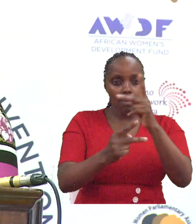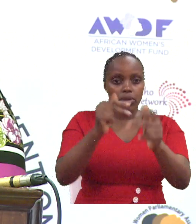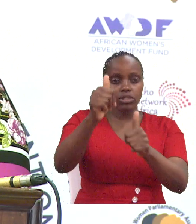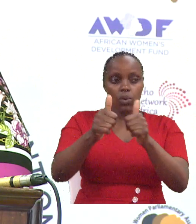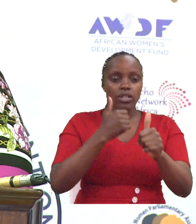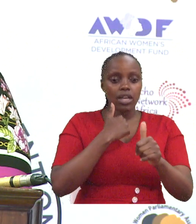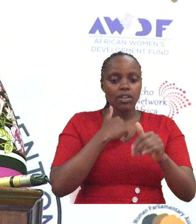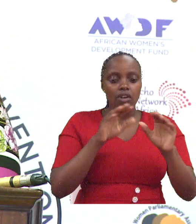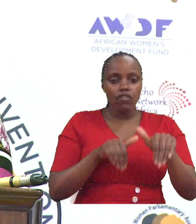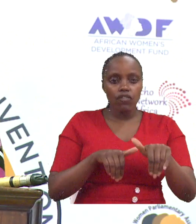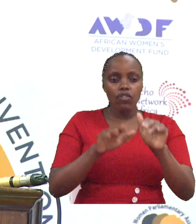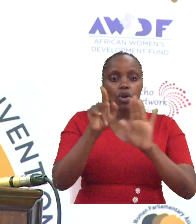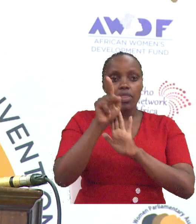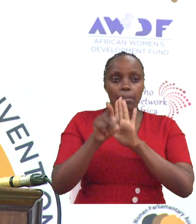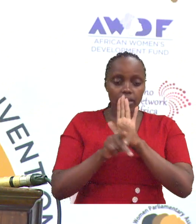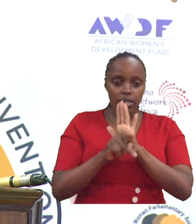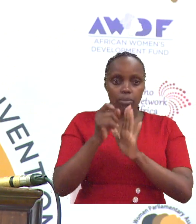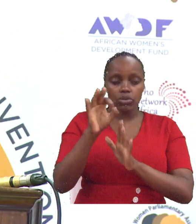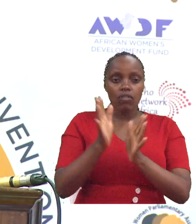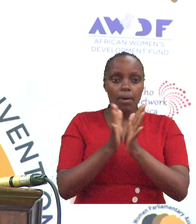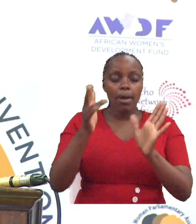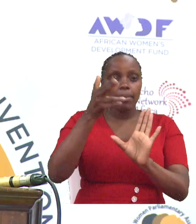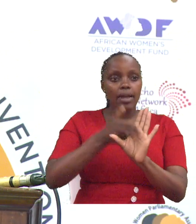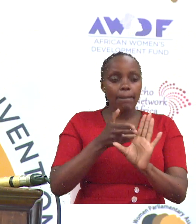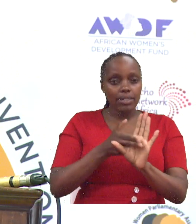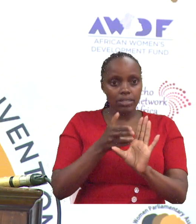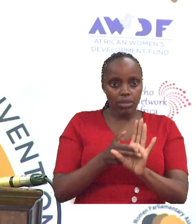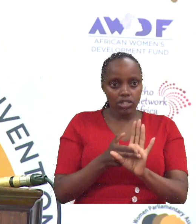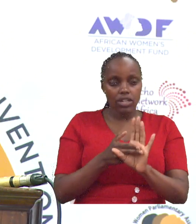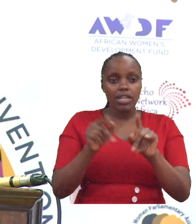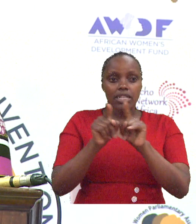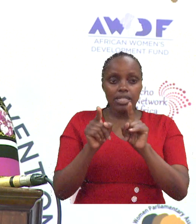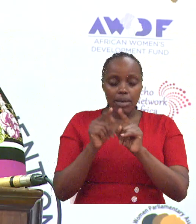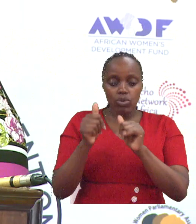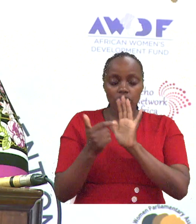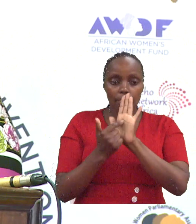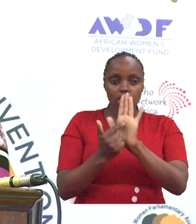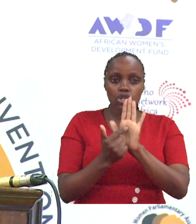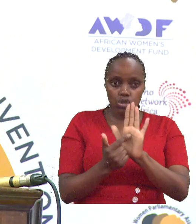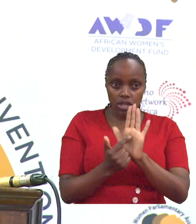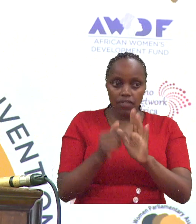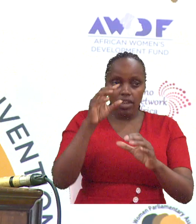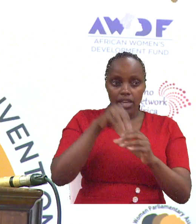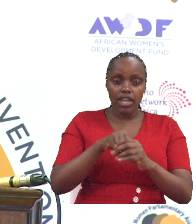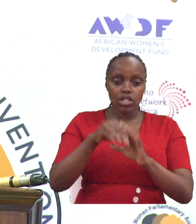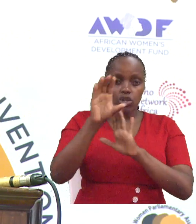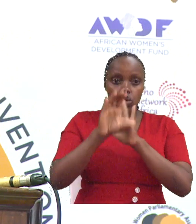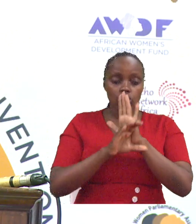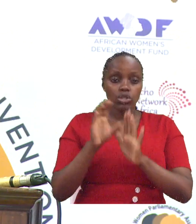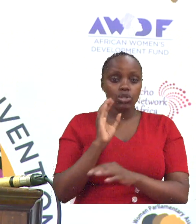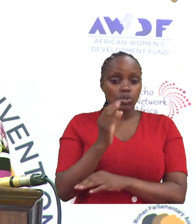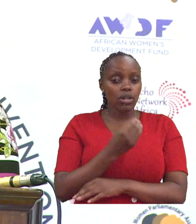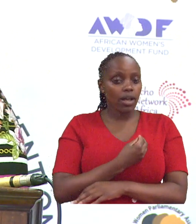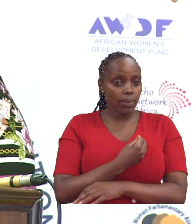will adhere to the principles of public participation as exposed in our Constitution.